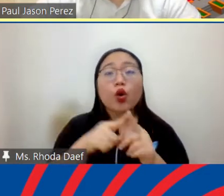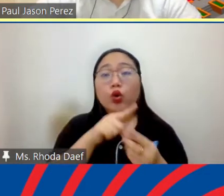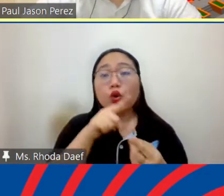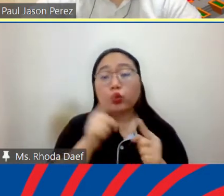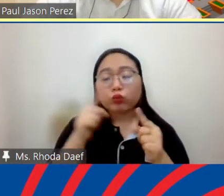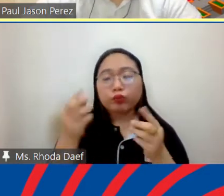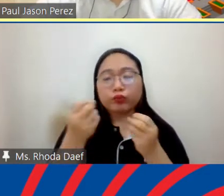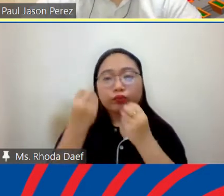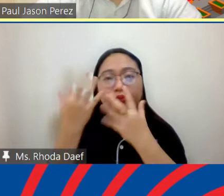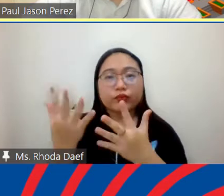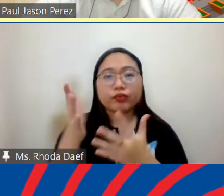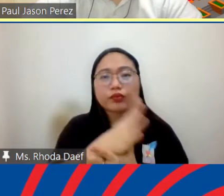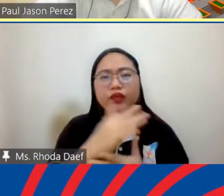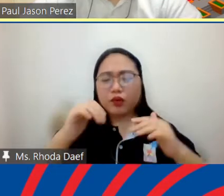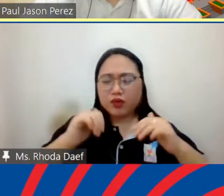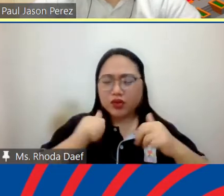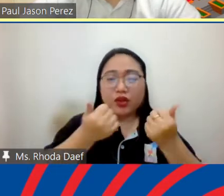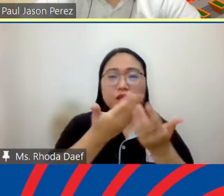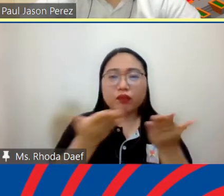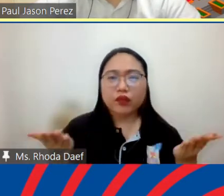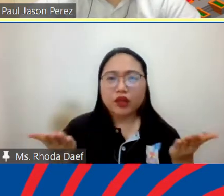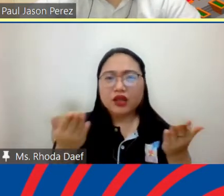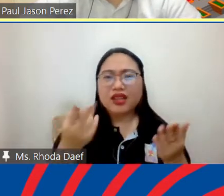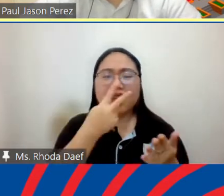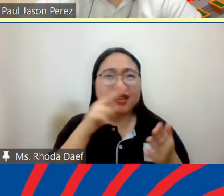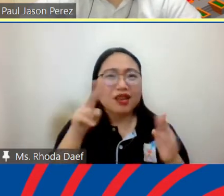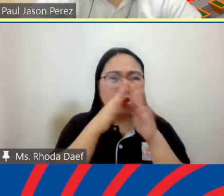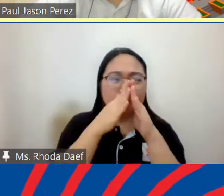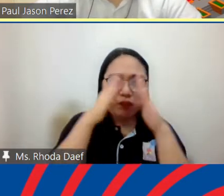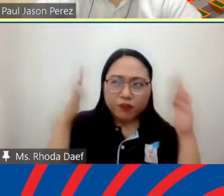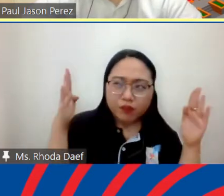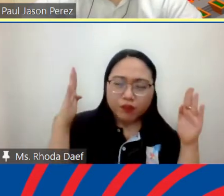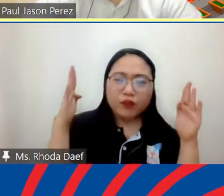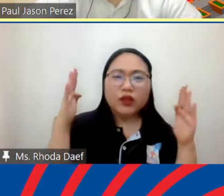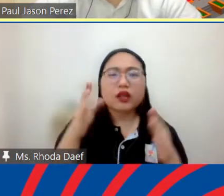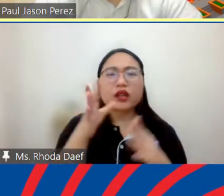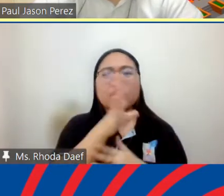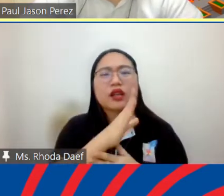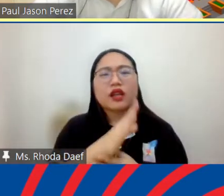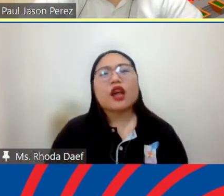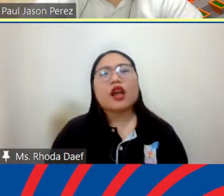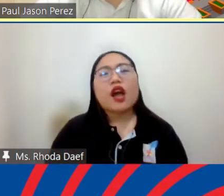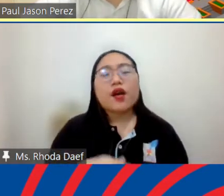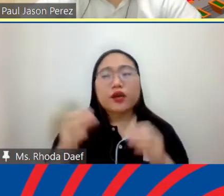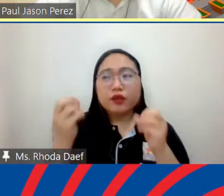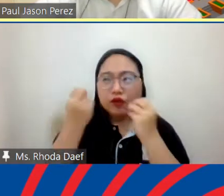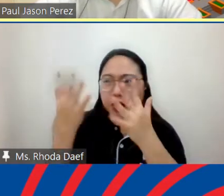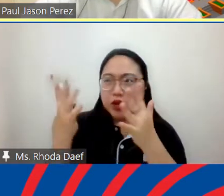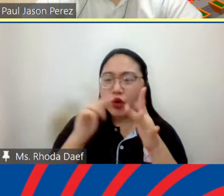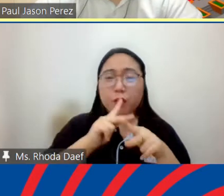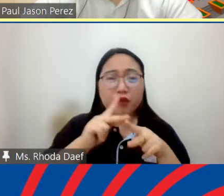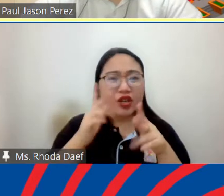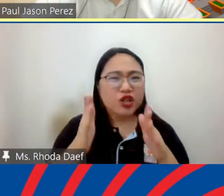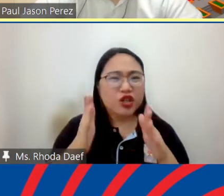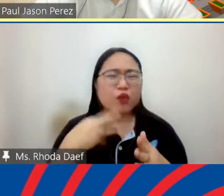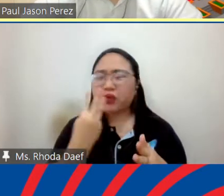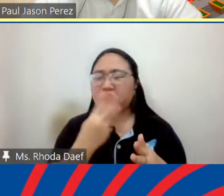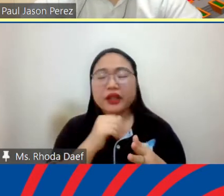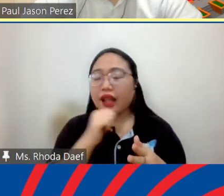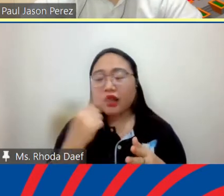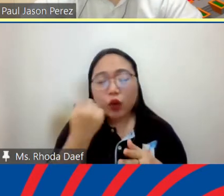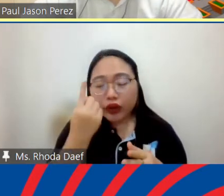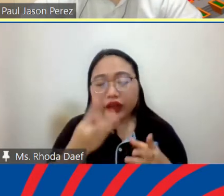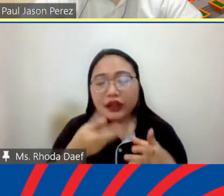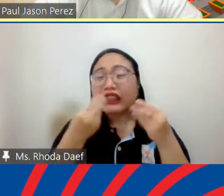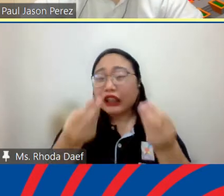everyone and look at the bigger perspective that as librarians and information professionals, we do not just provide access